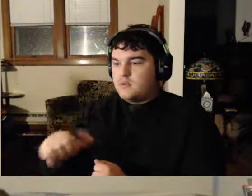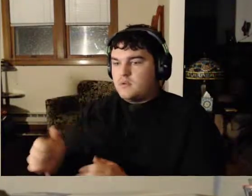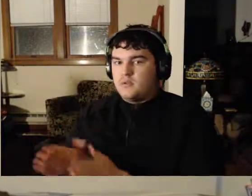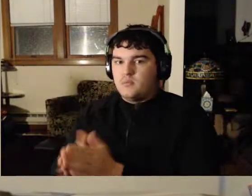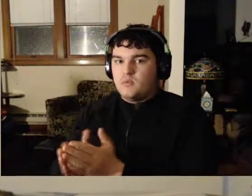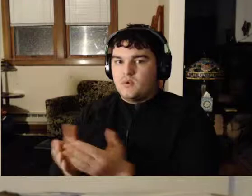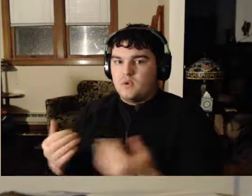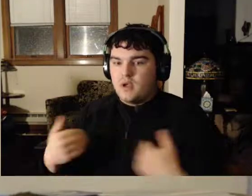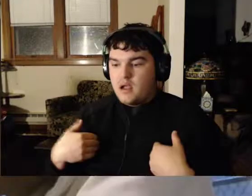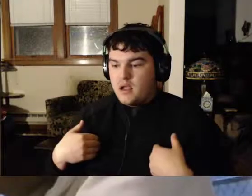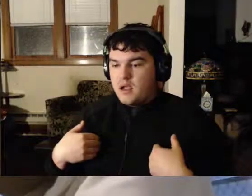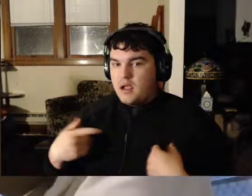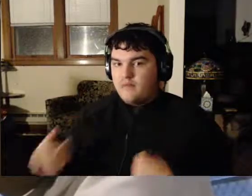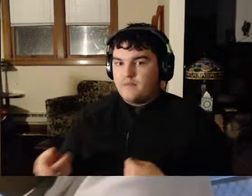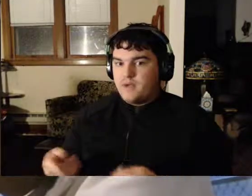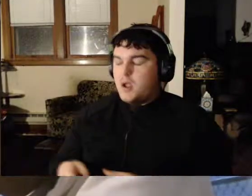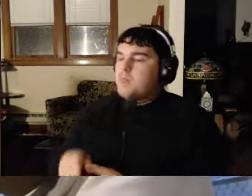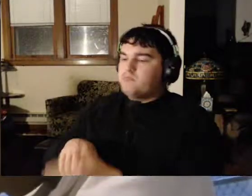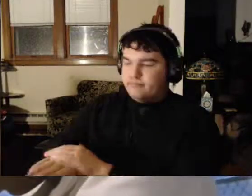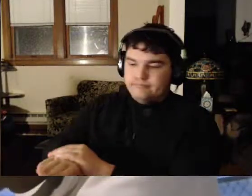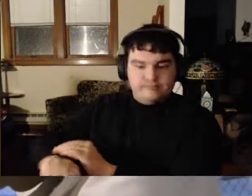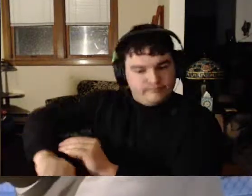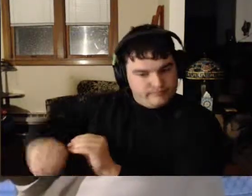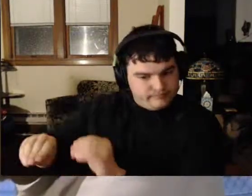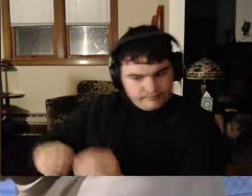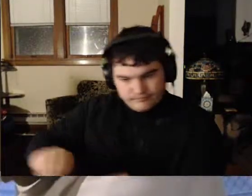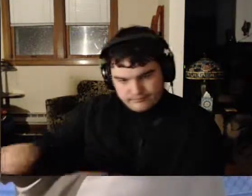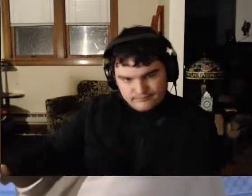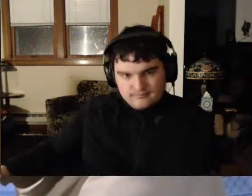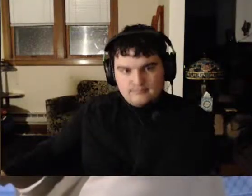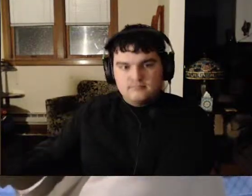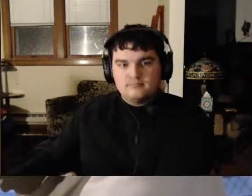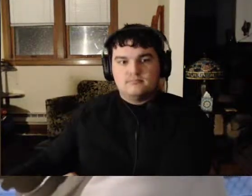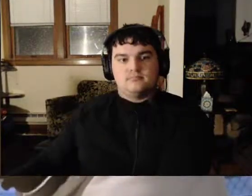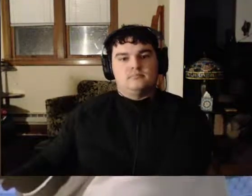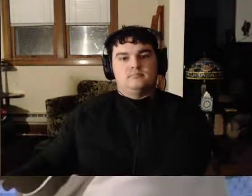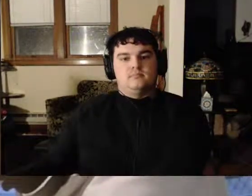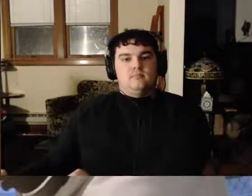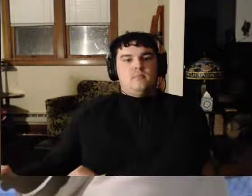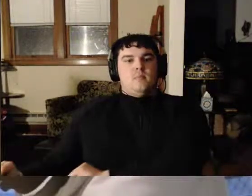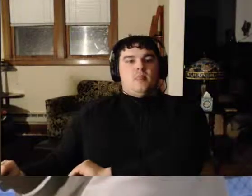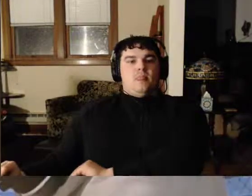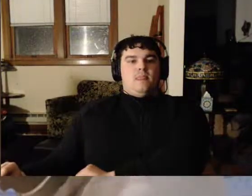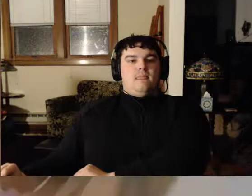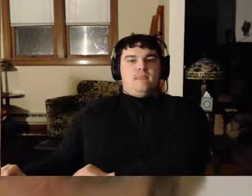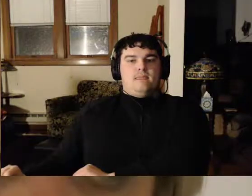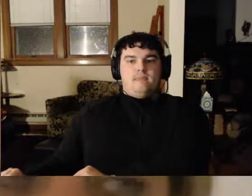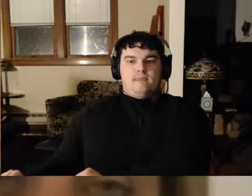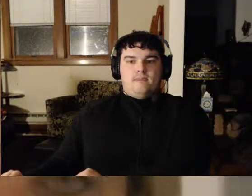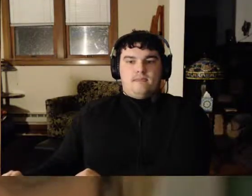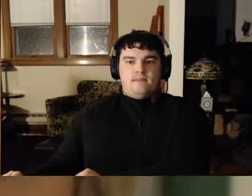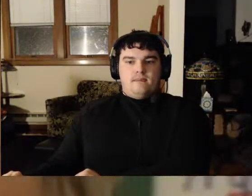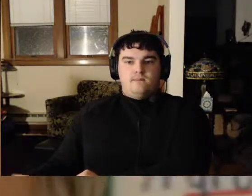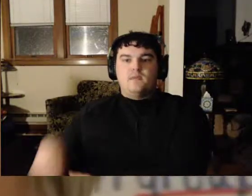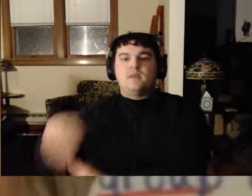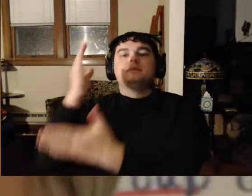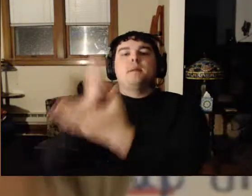what I want you reading right now. Can I use, who wants me to use? Okay, let's all stop.